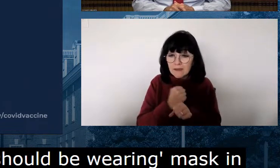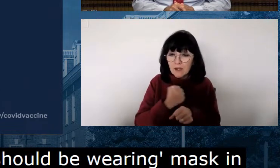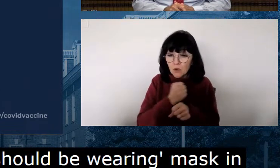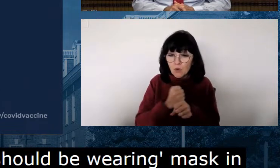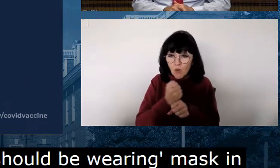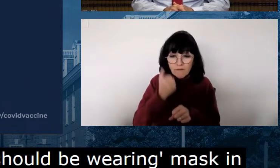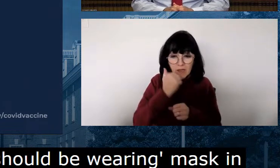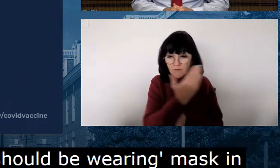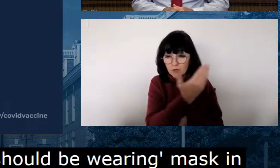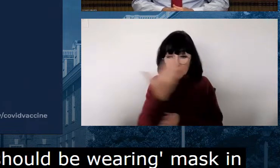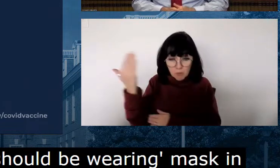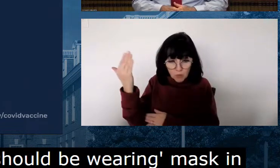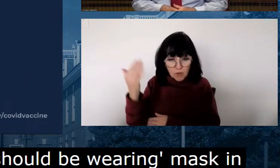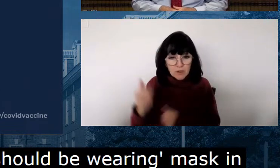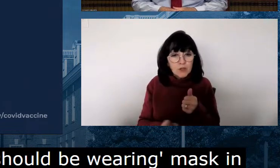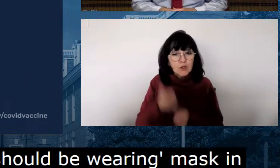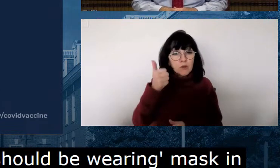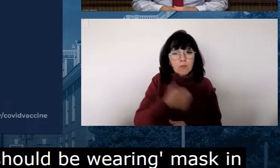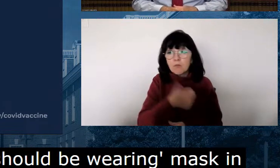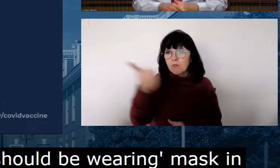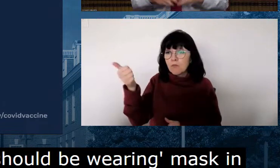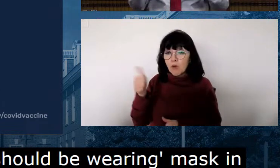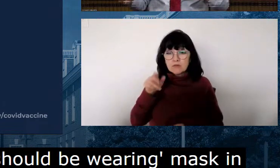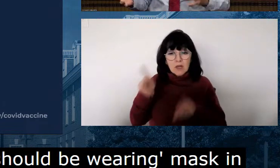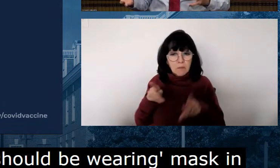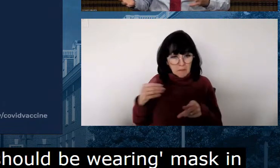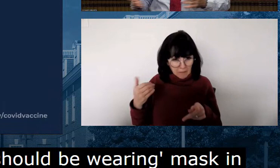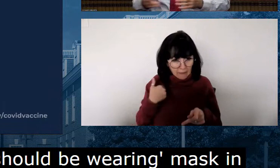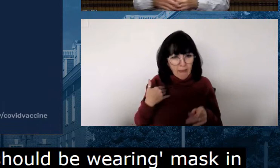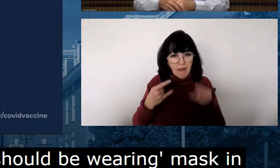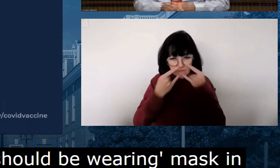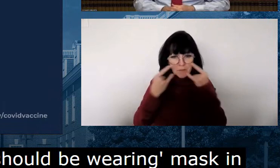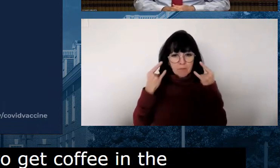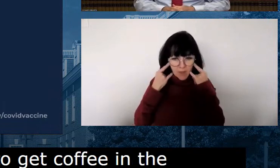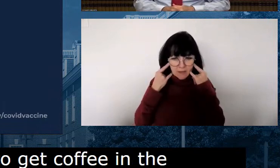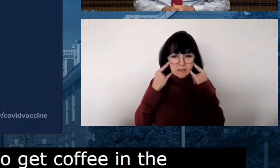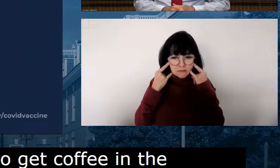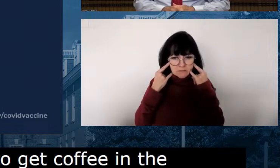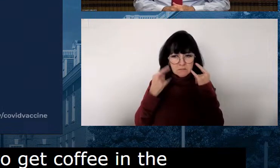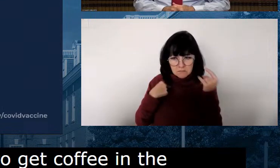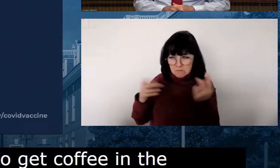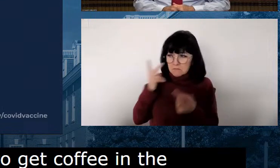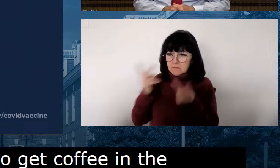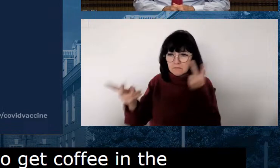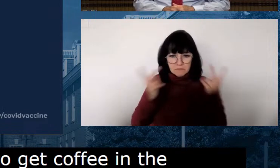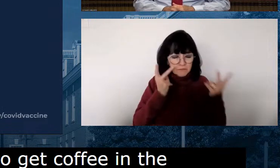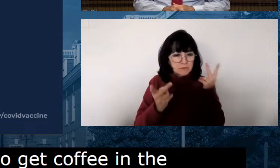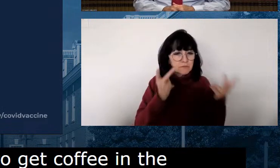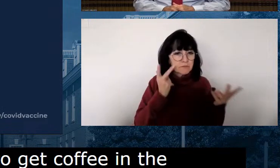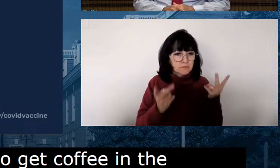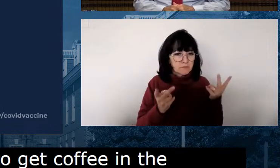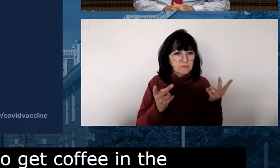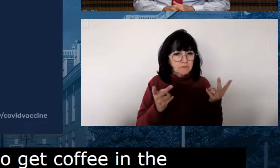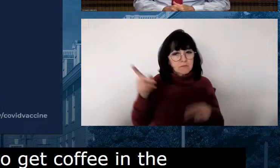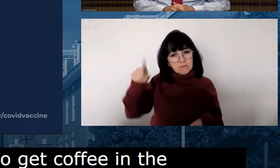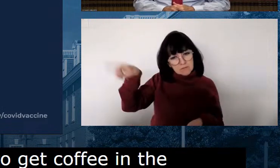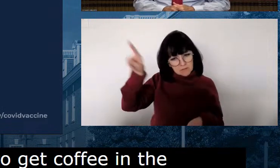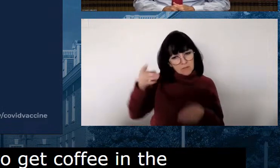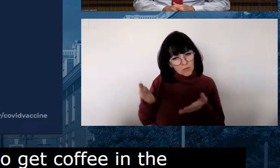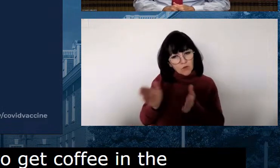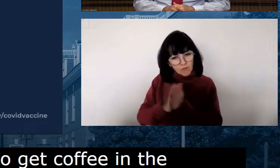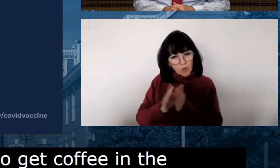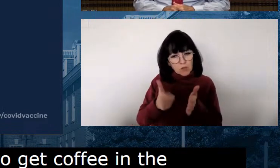morning. Most of the other people, as I go in there, have their masks on. It's something that they request or require of